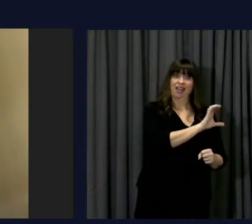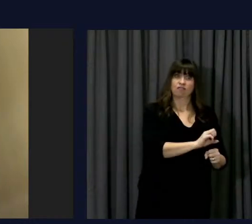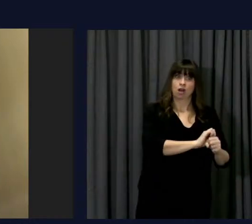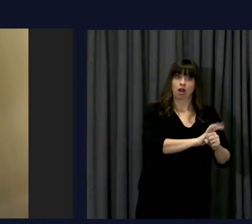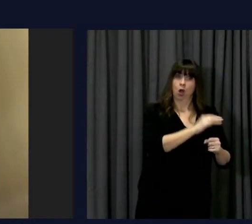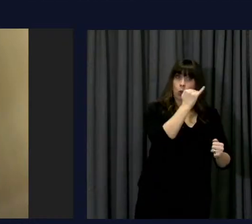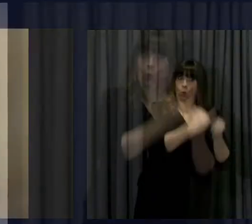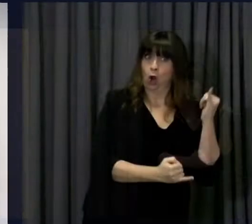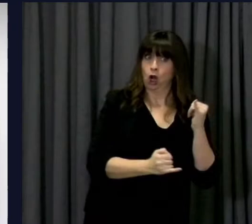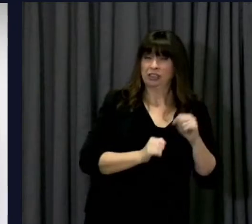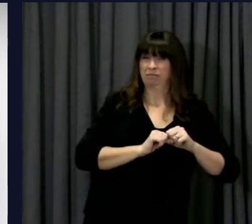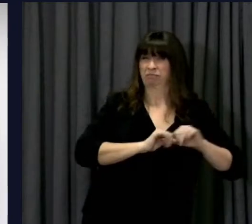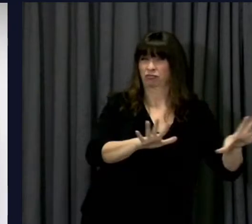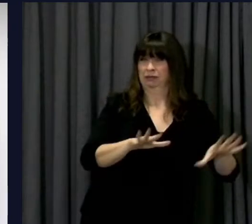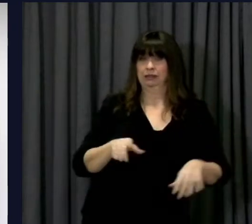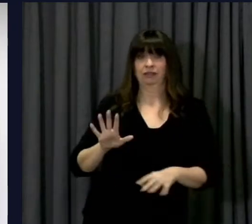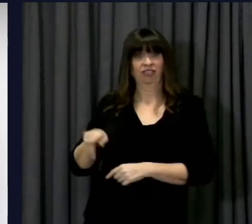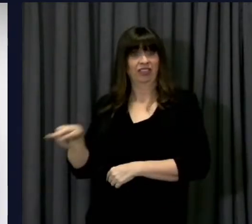serious illness?